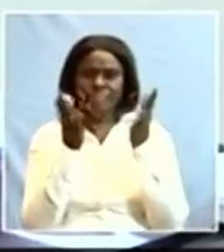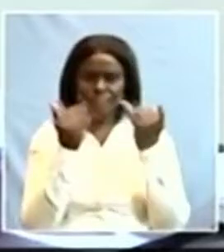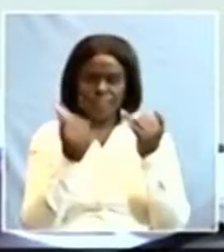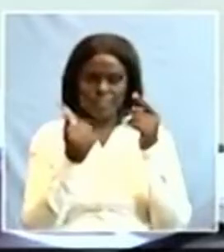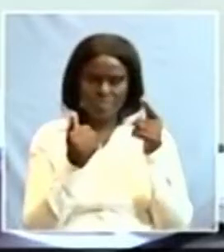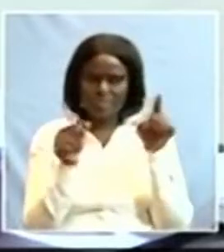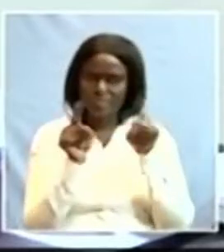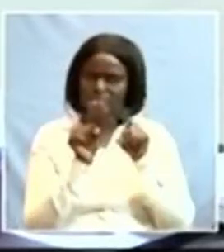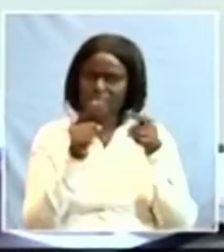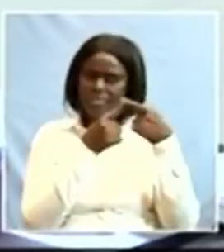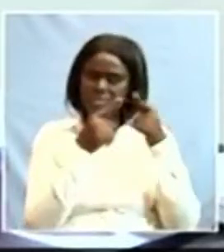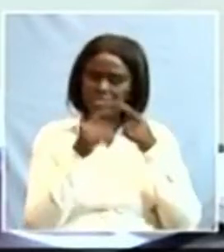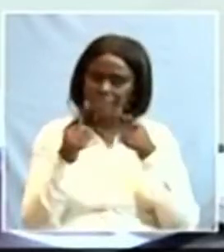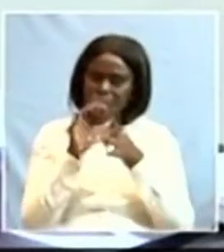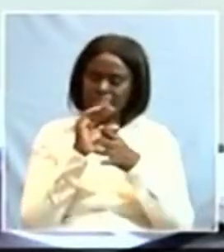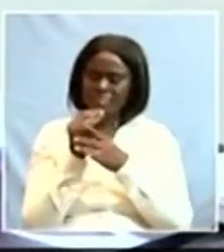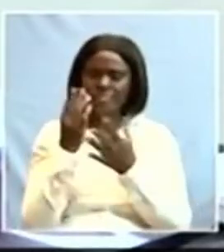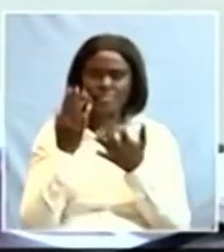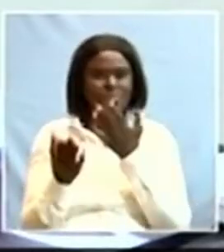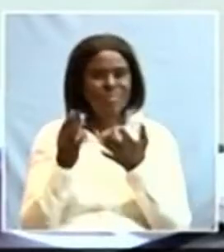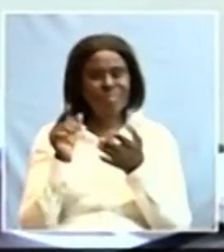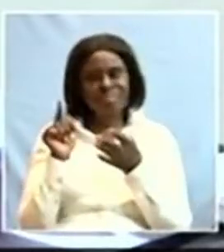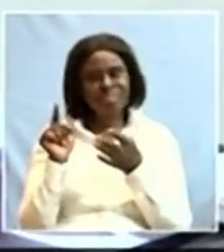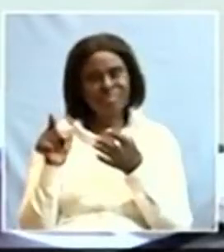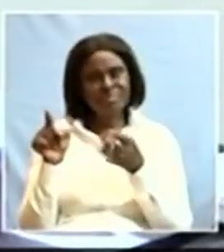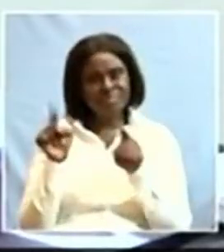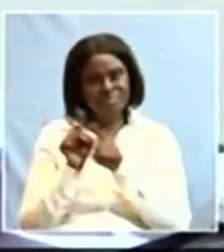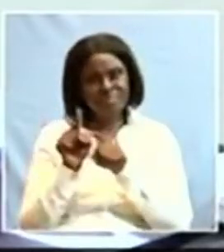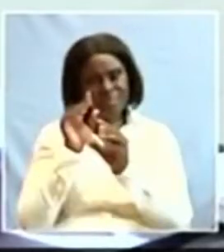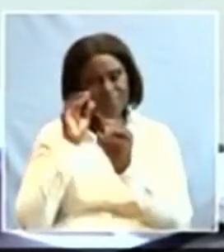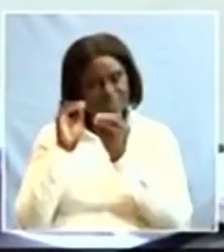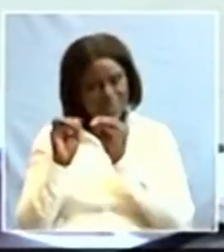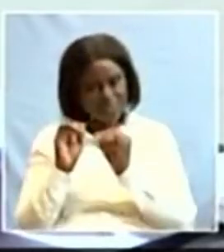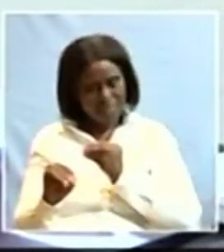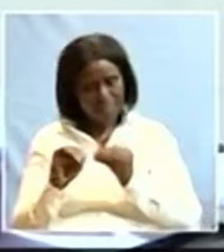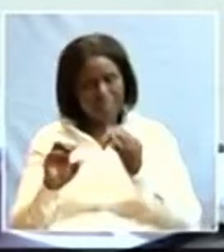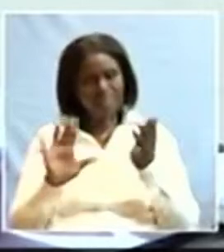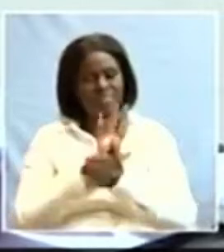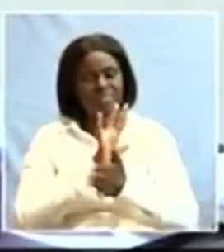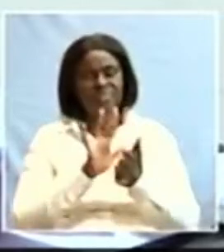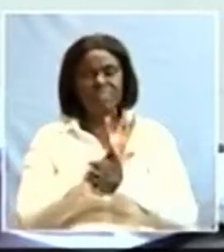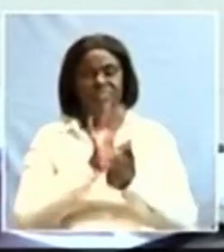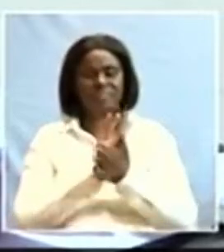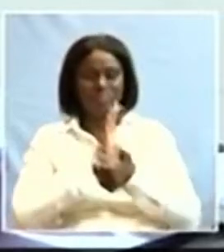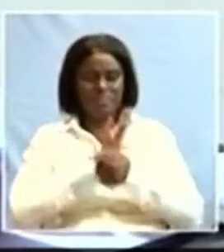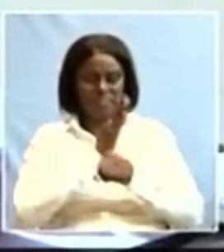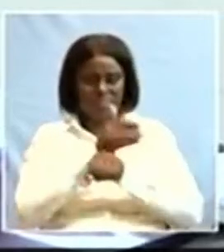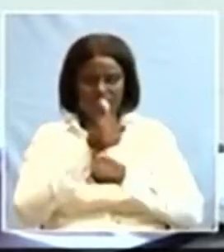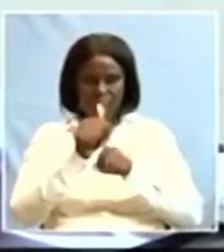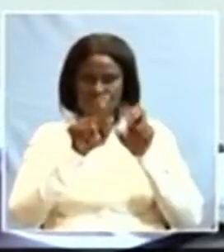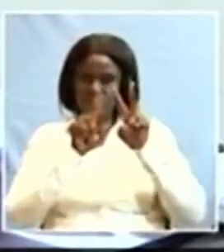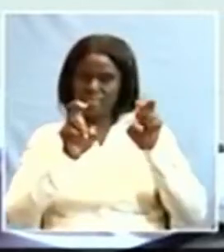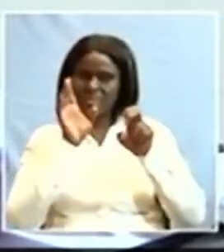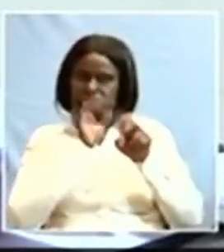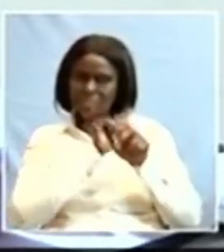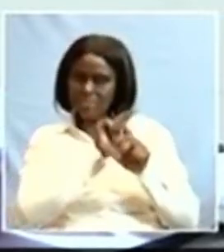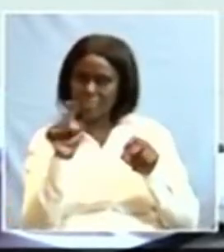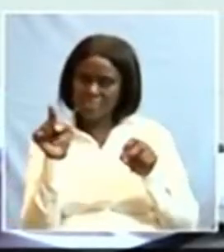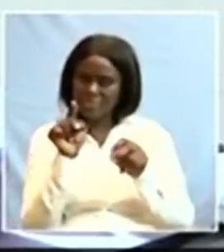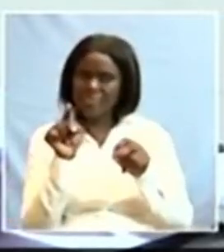the variation or the amended document after he discovered